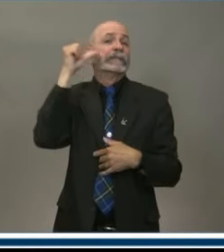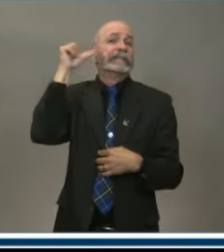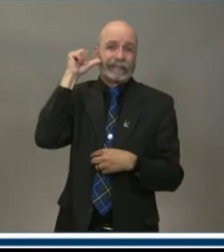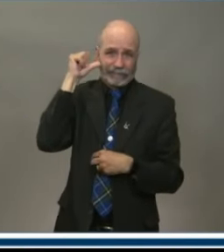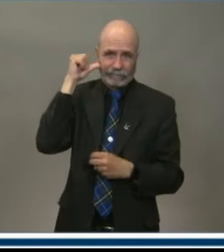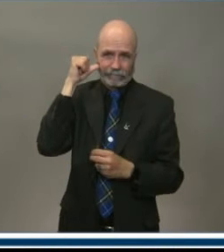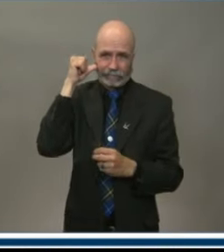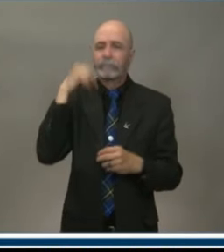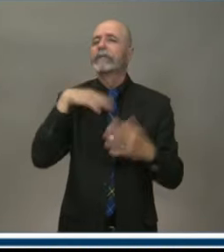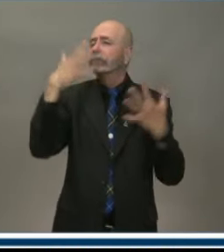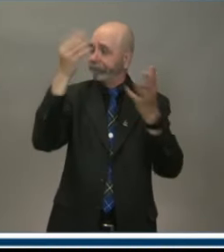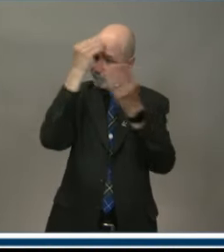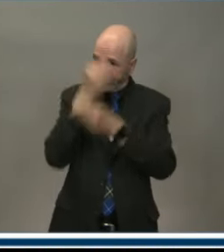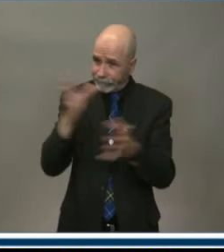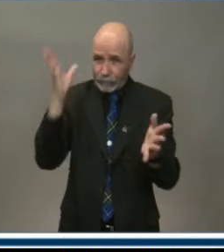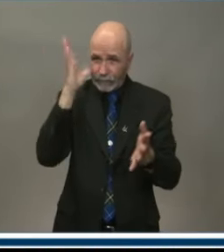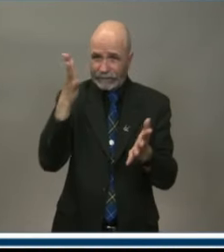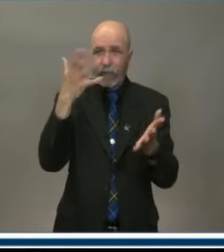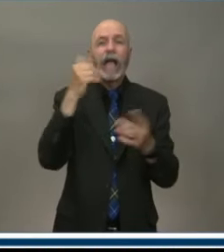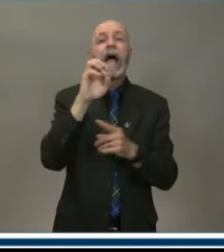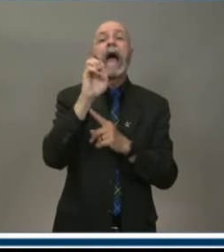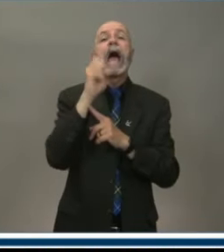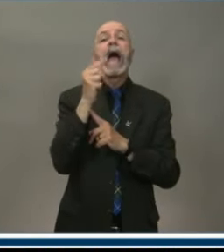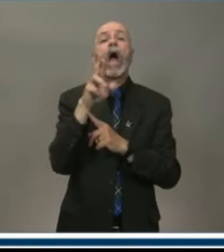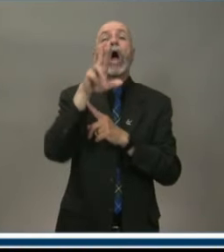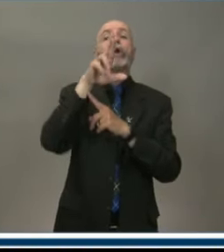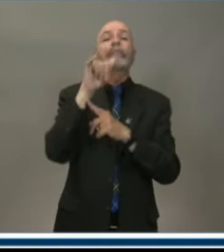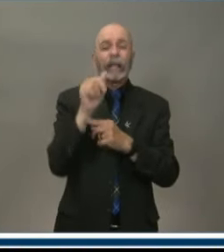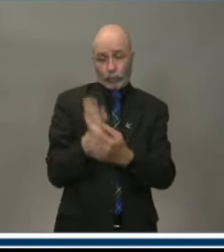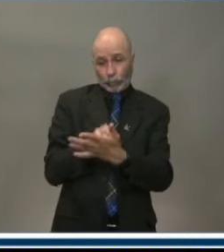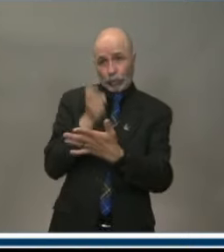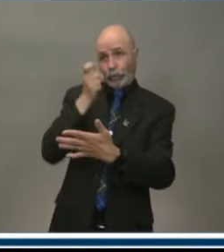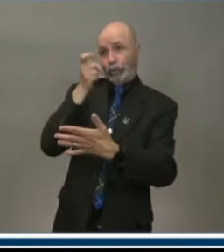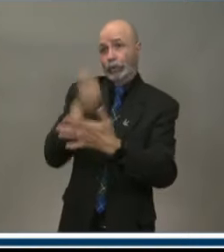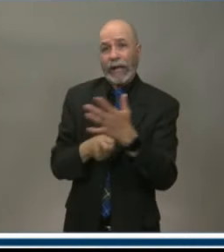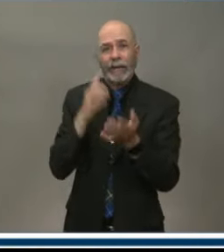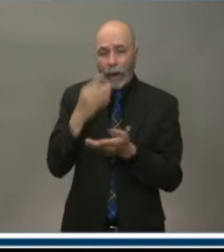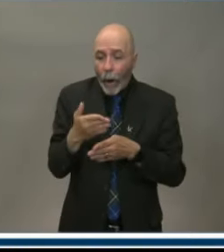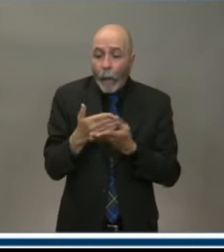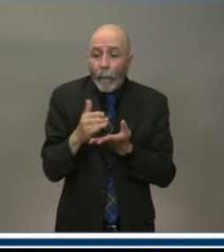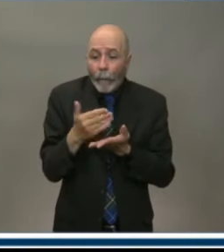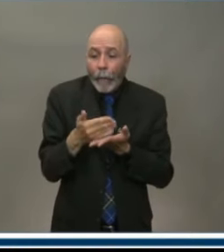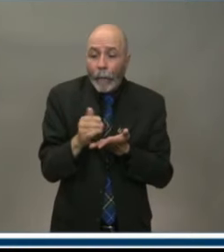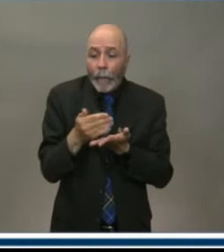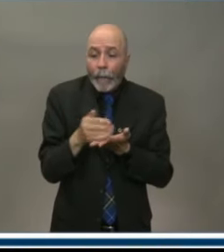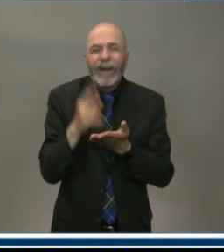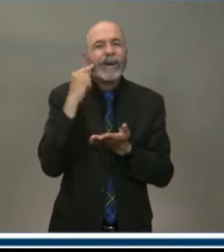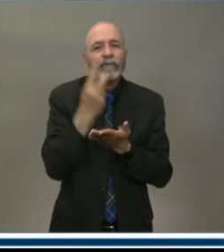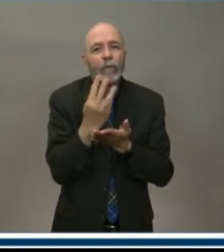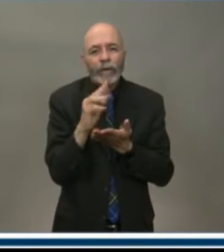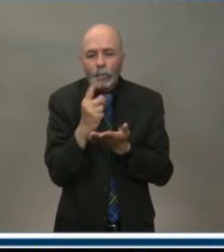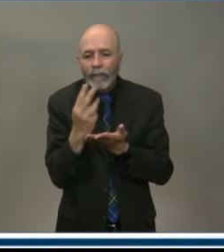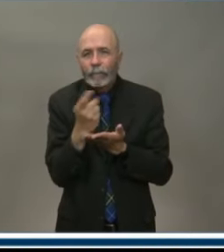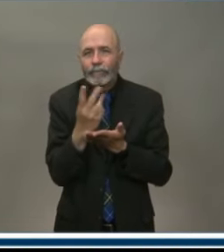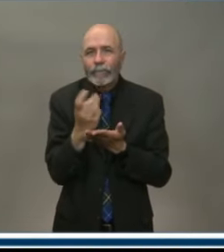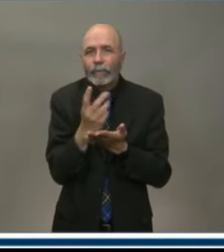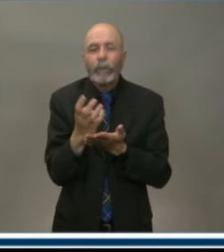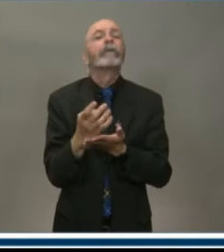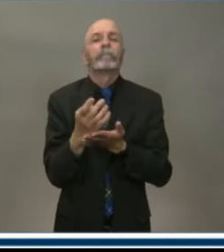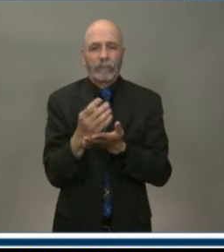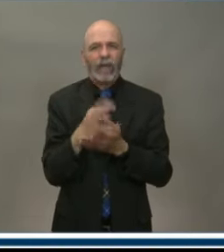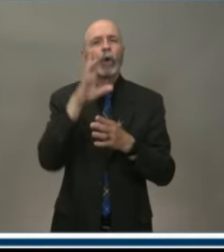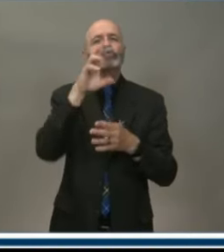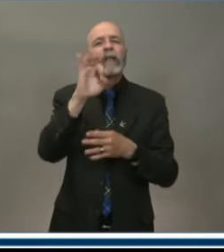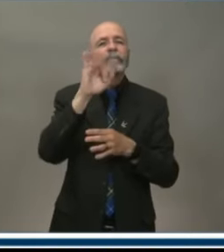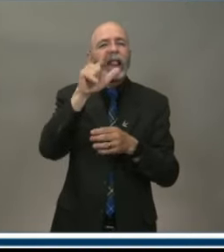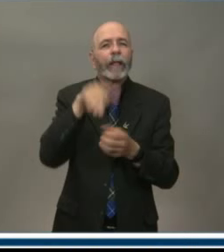the additional fees that are associated with the second and third refill, as well as helping anyone who is